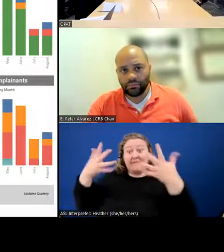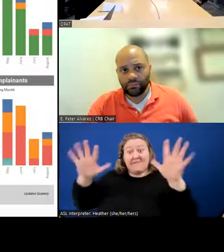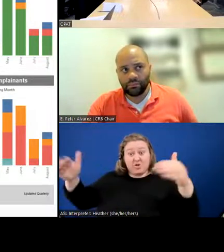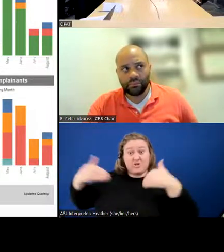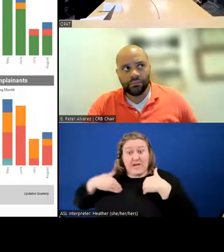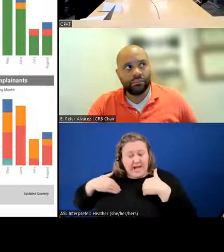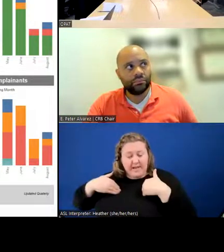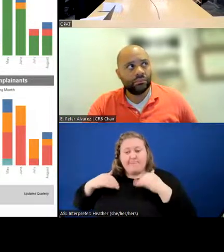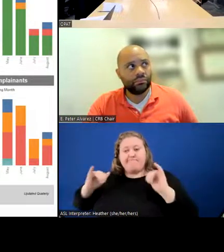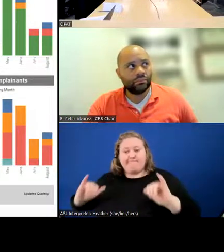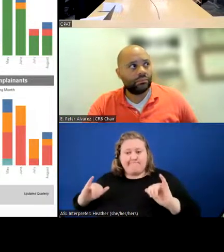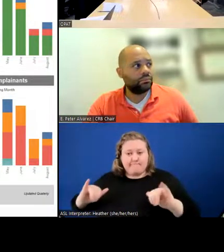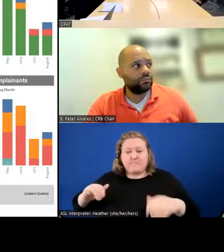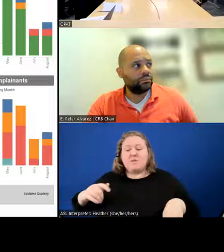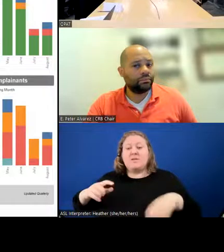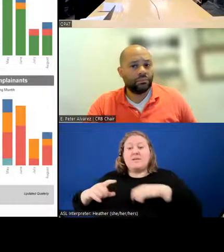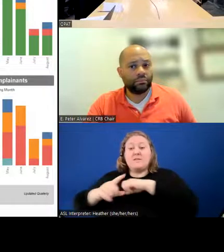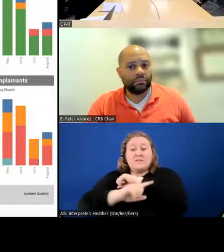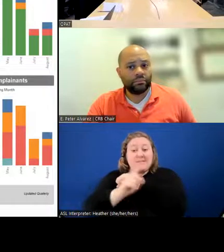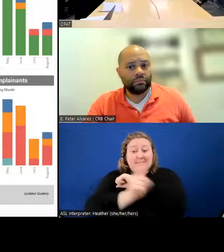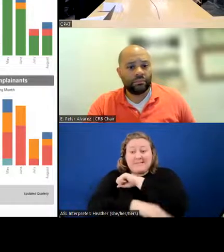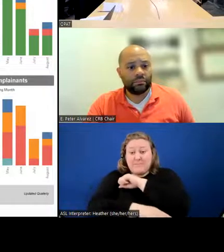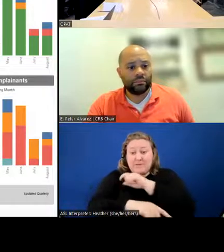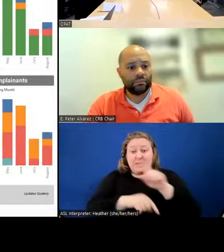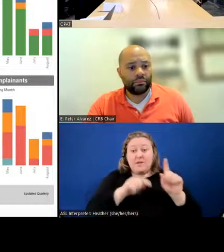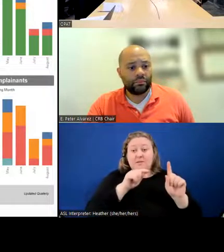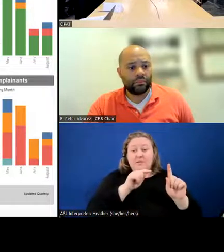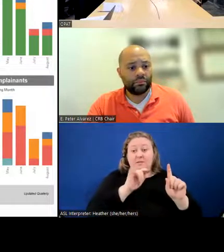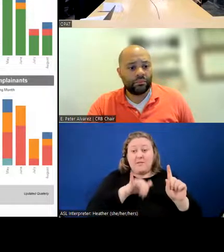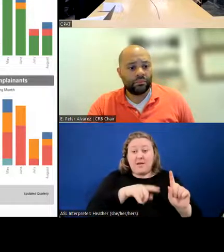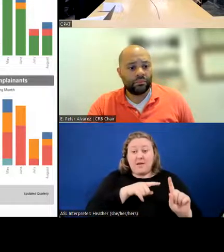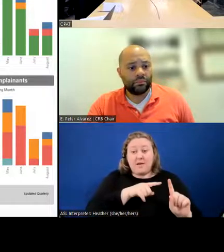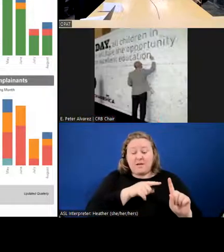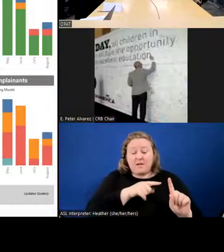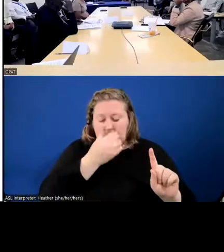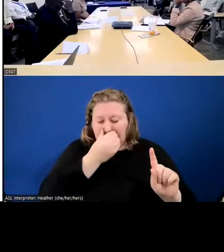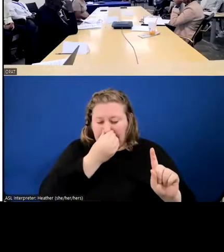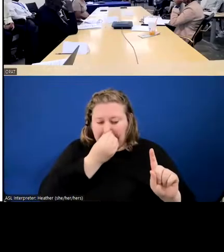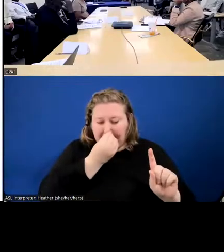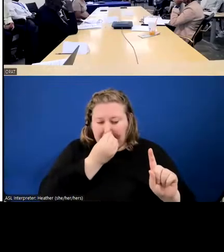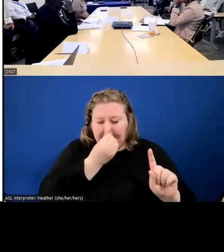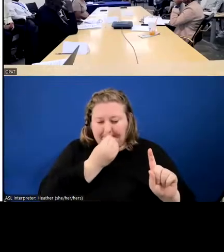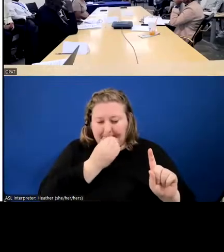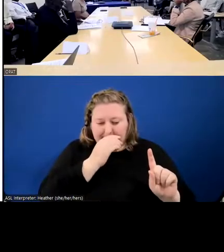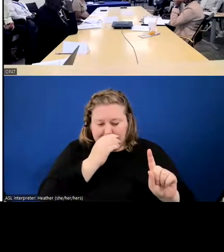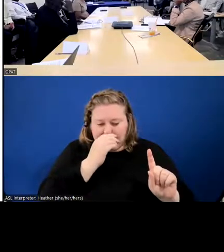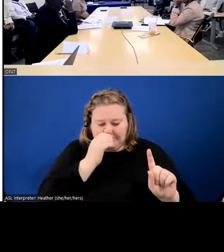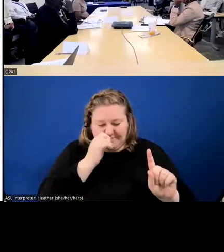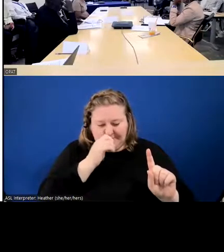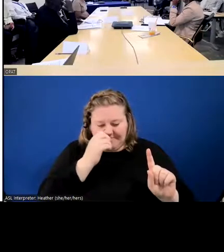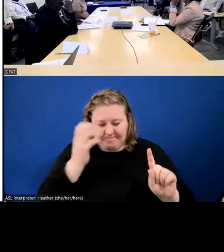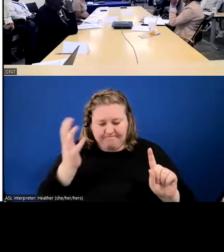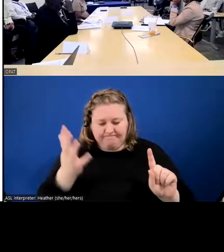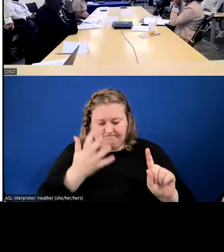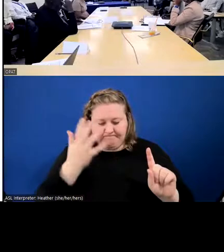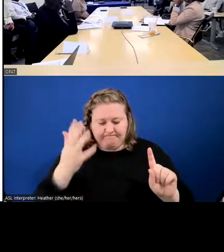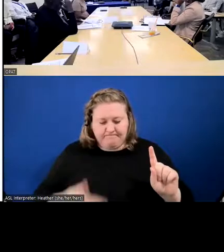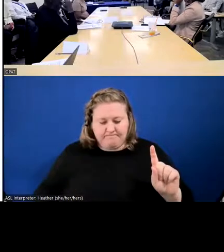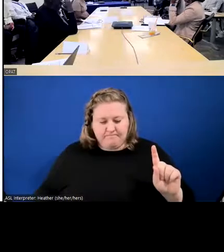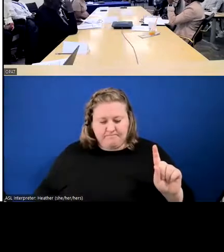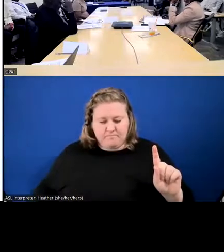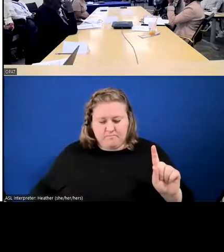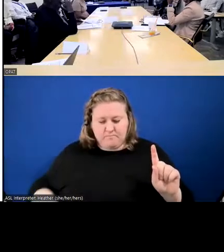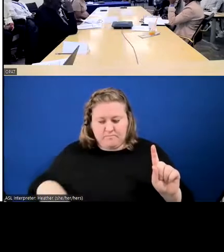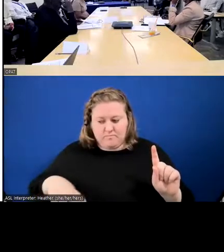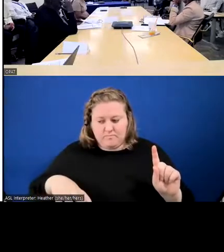Discipline always has been something that was up for